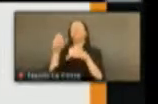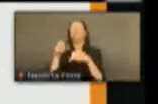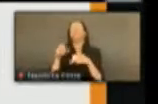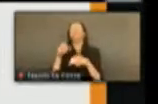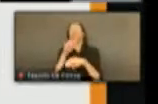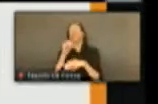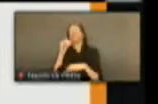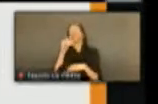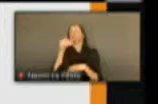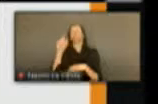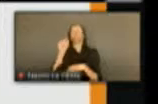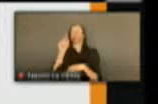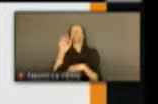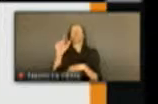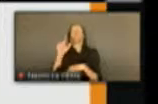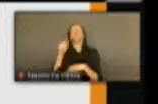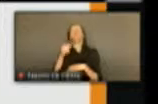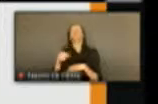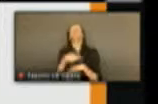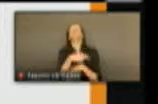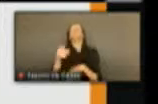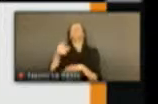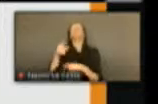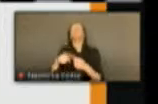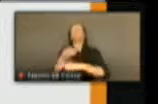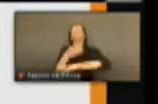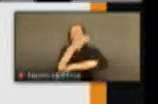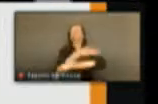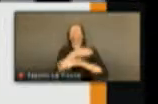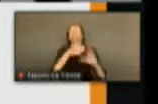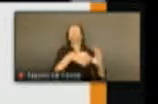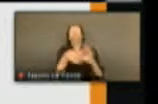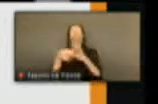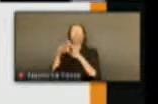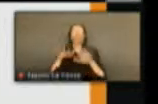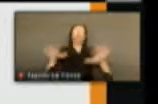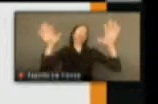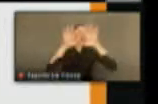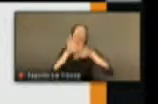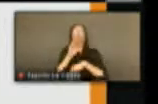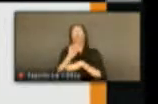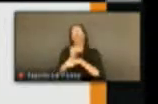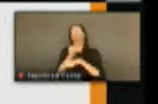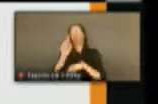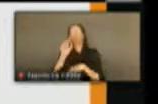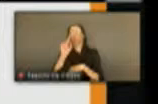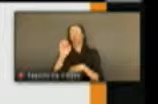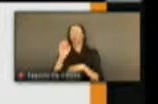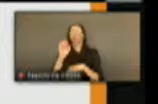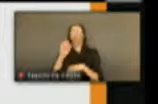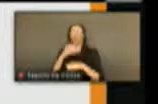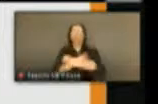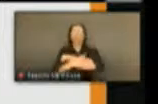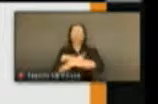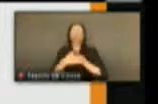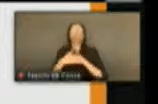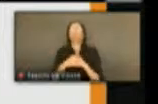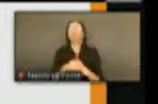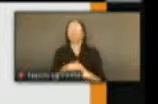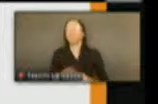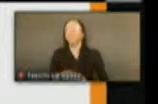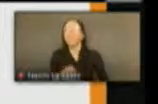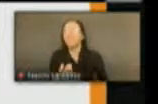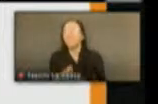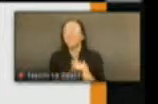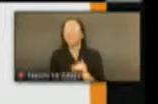County. The Neighborhood and Infrastructure Strategic Area includes projects for our Water and Sewer Department that updates the